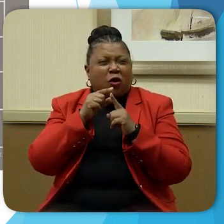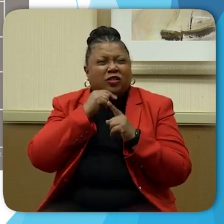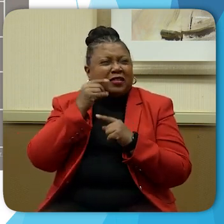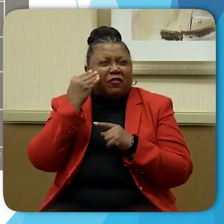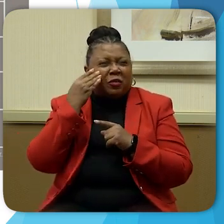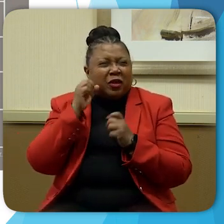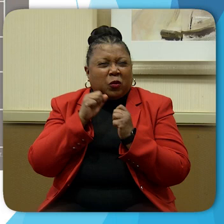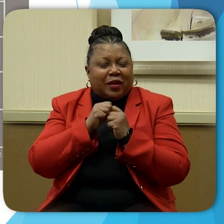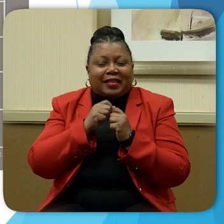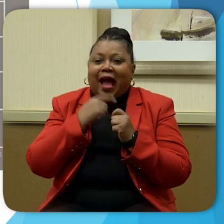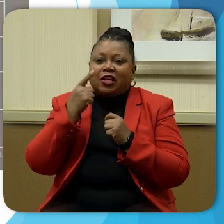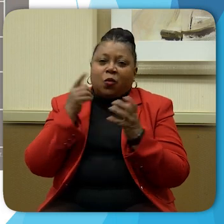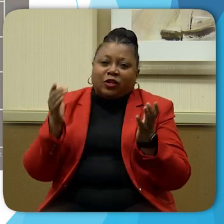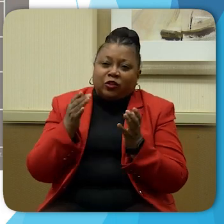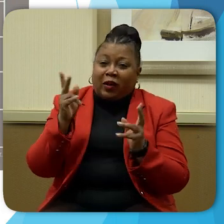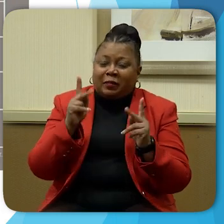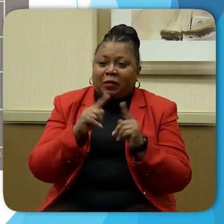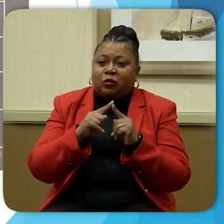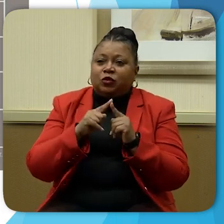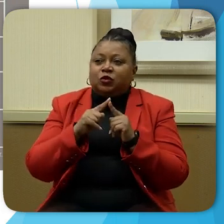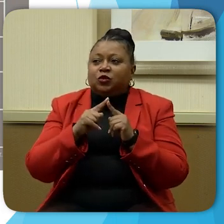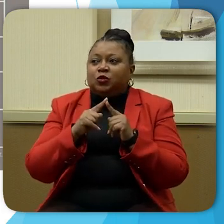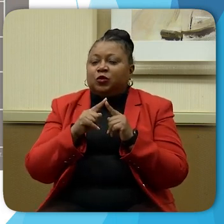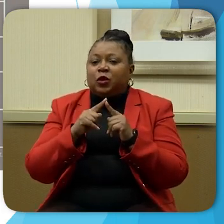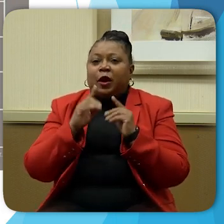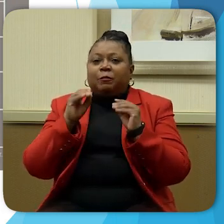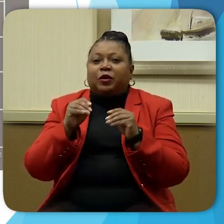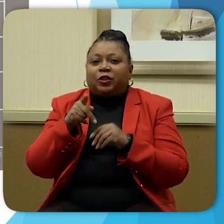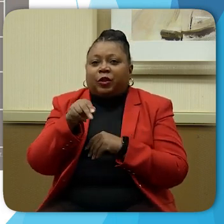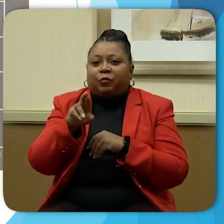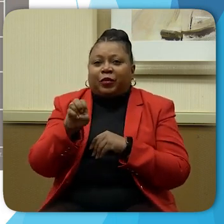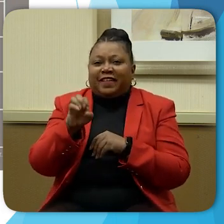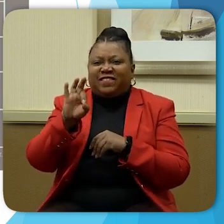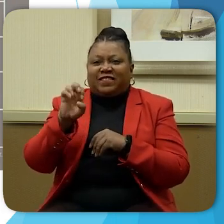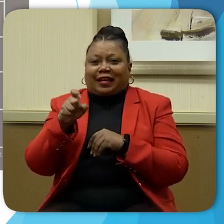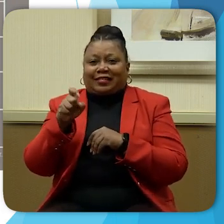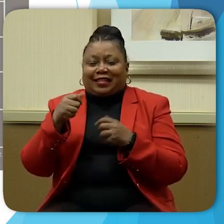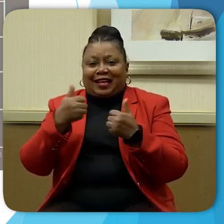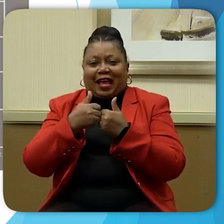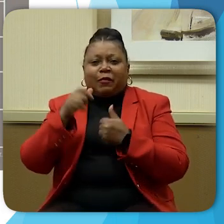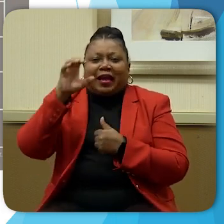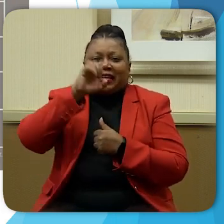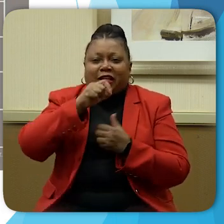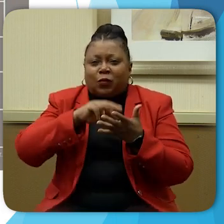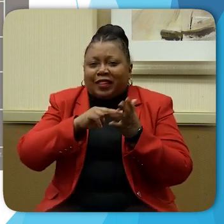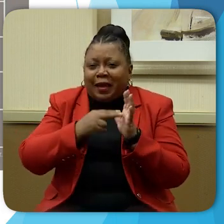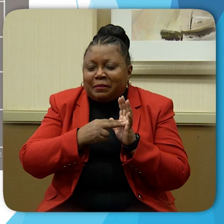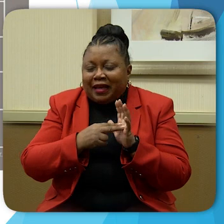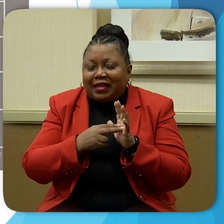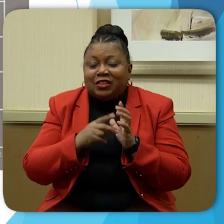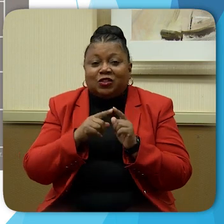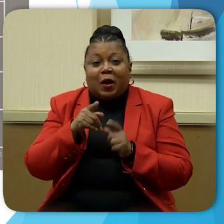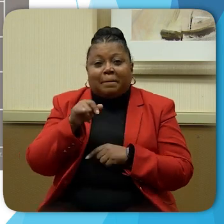not familiar with, I always encourage people to play the prefix game, so trying to guess what that means. So